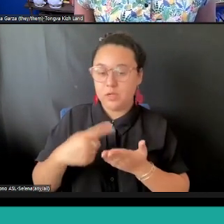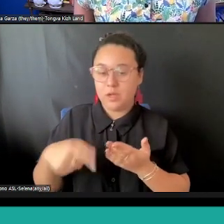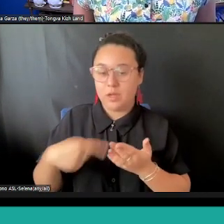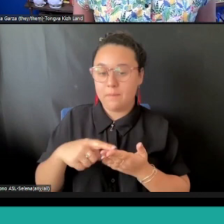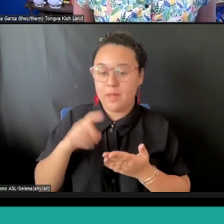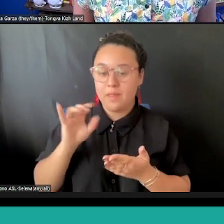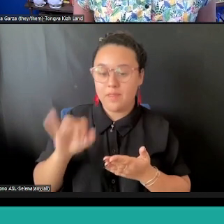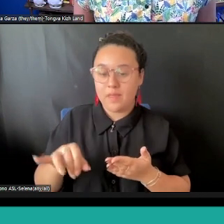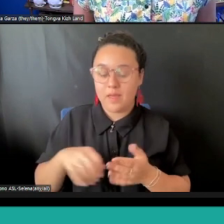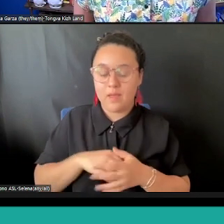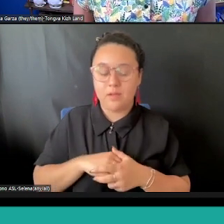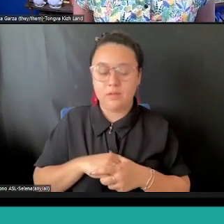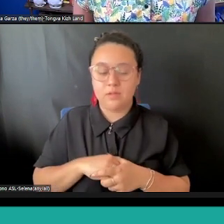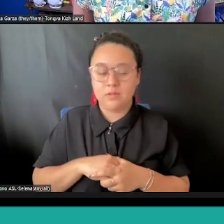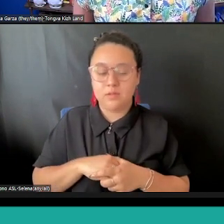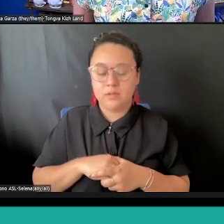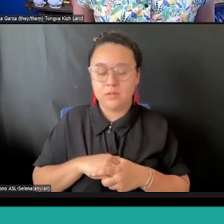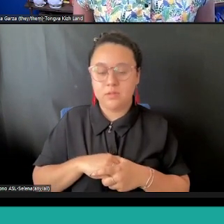especially